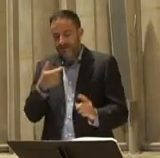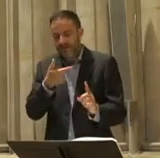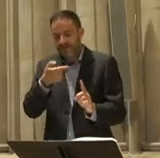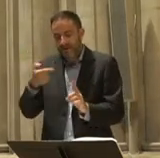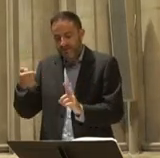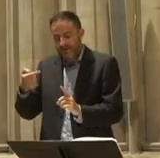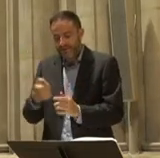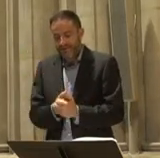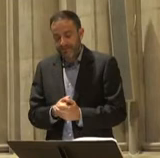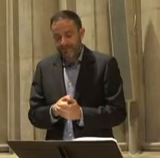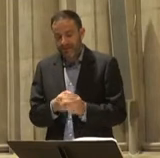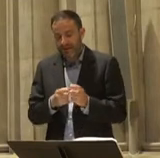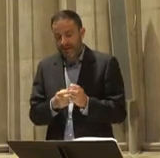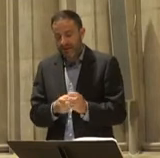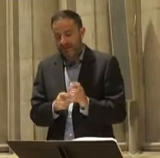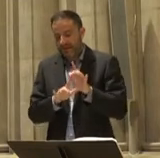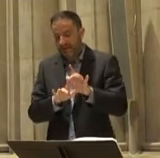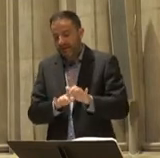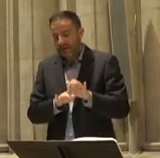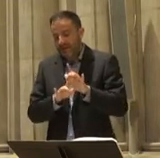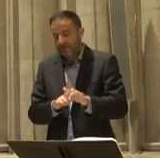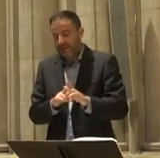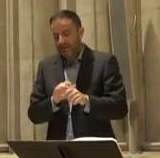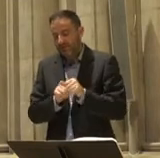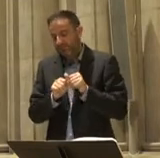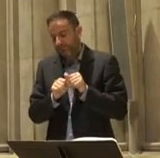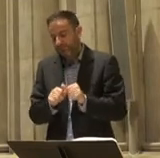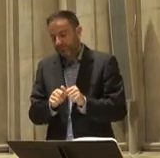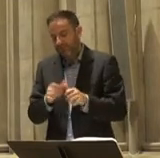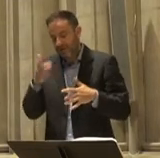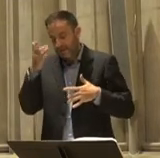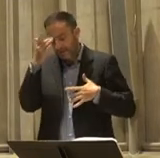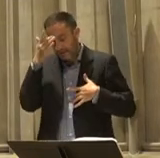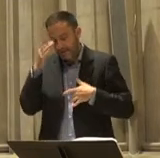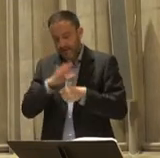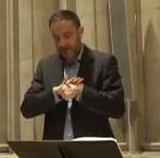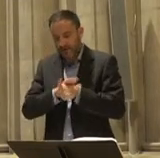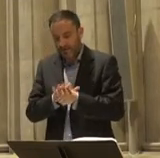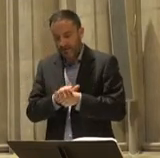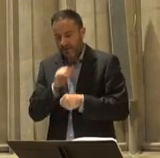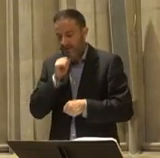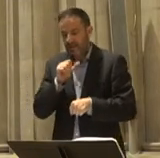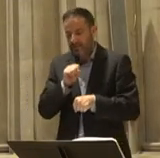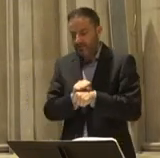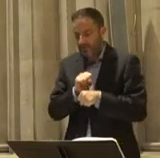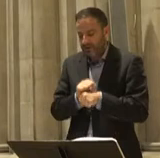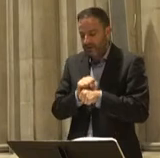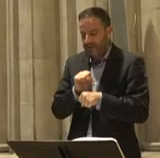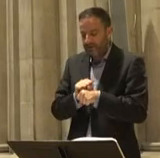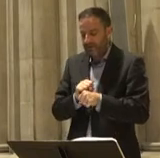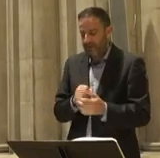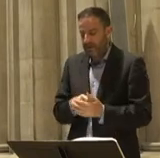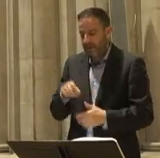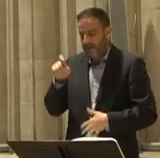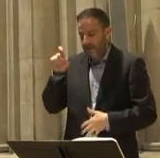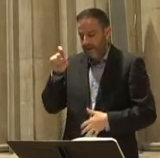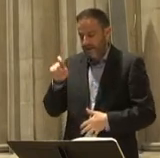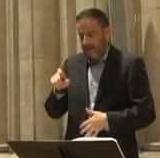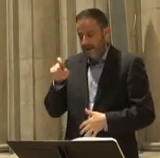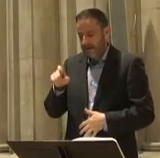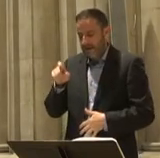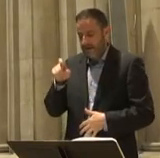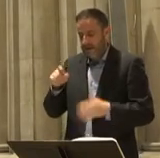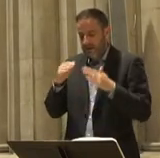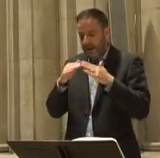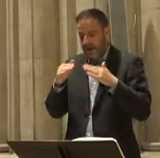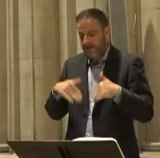violence. Grant your compassion to those with chronic illnesses and COVID, the unemployed and underemployed,